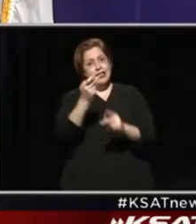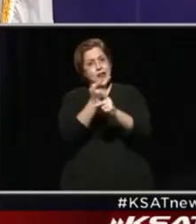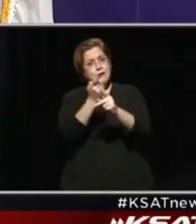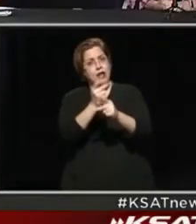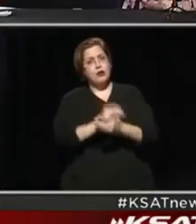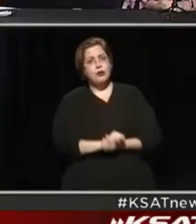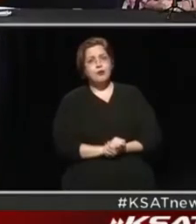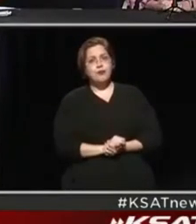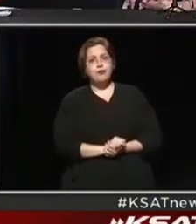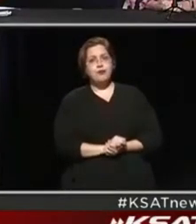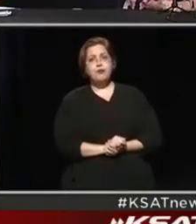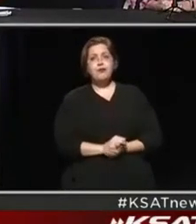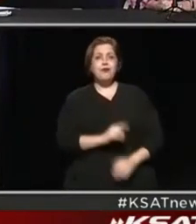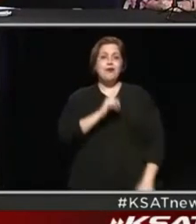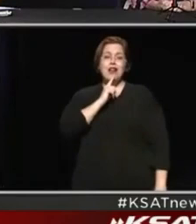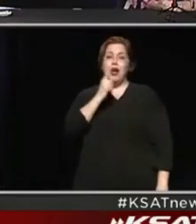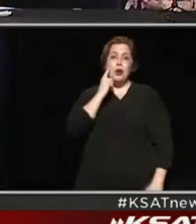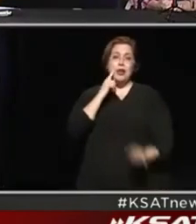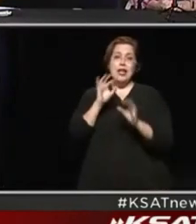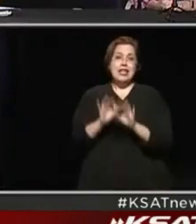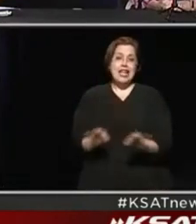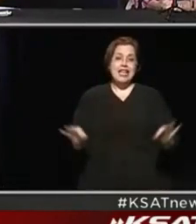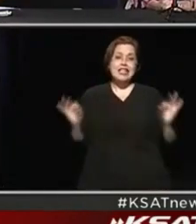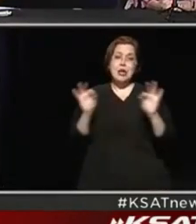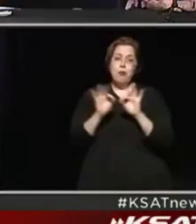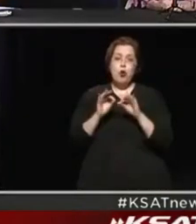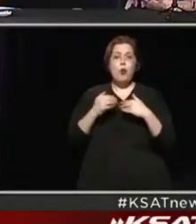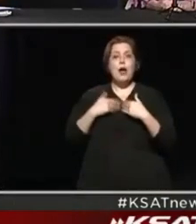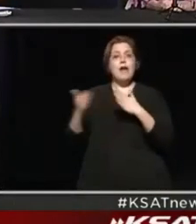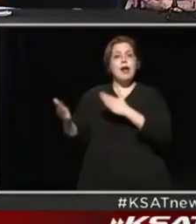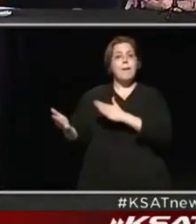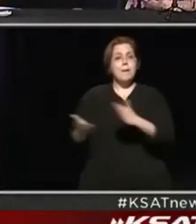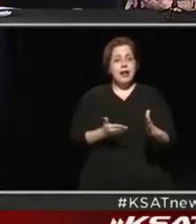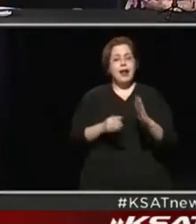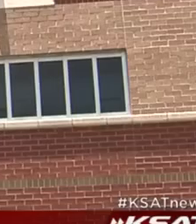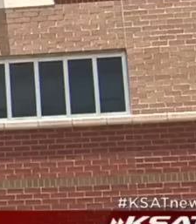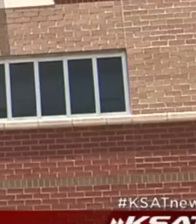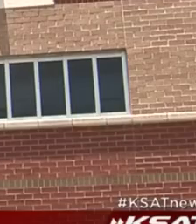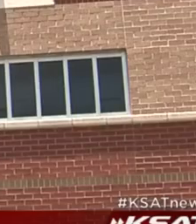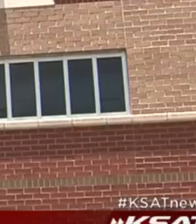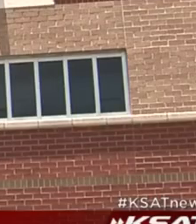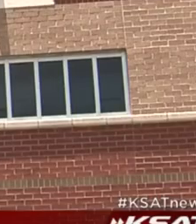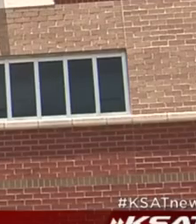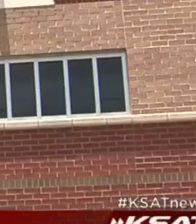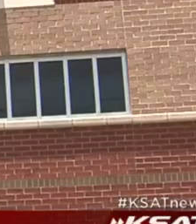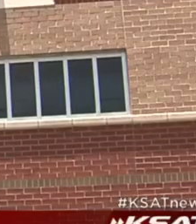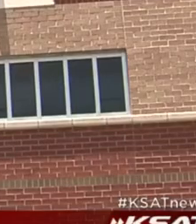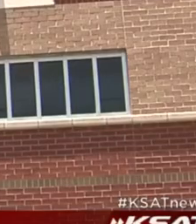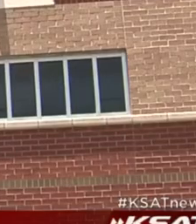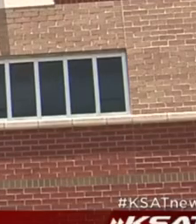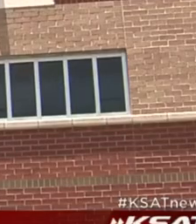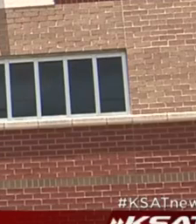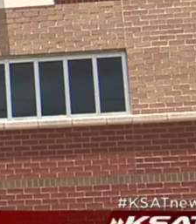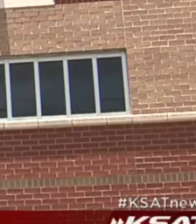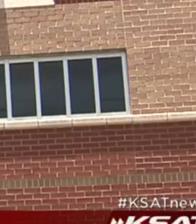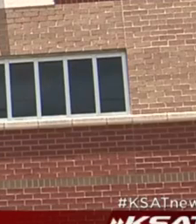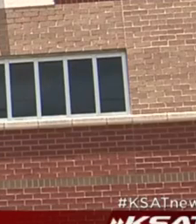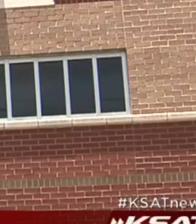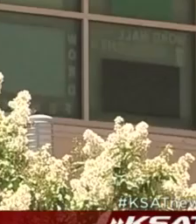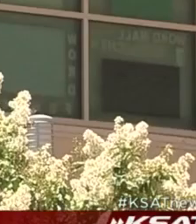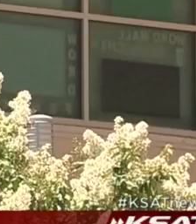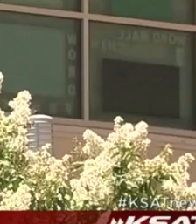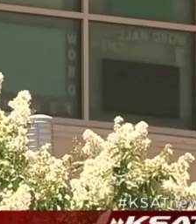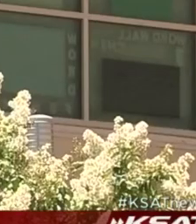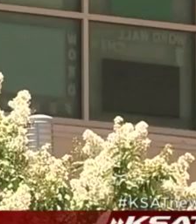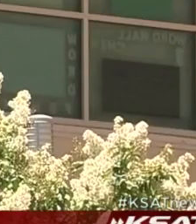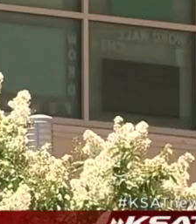about that. The decision is changing by the day and sometimes hour by hour. Right now, districts are waiting for updated directives from